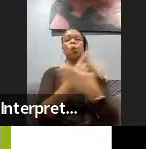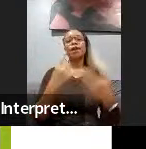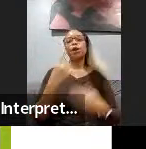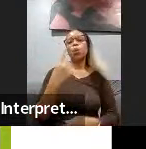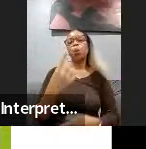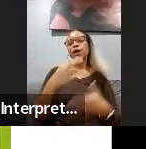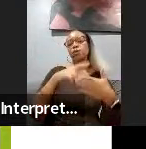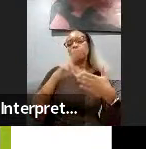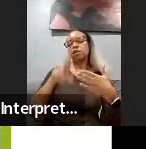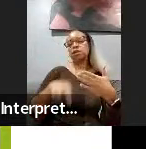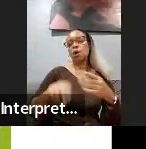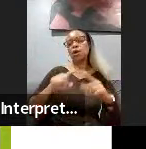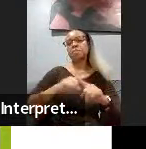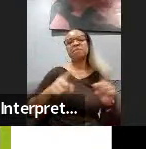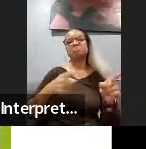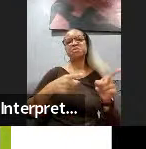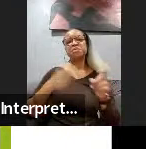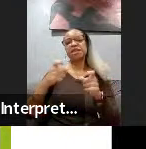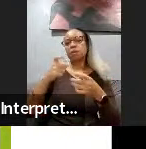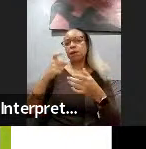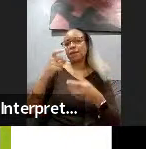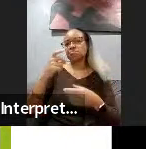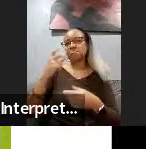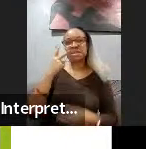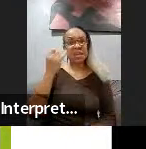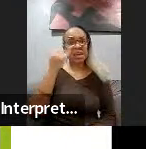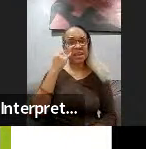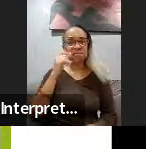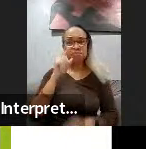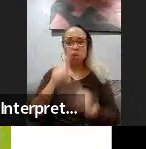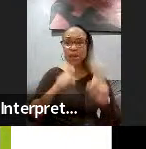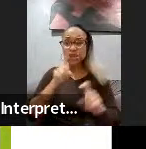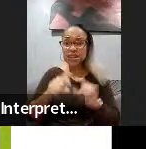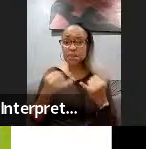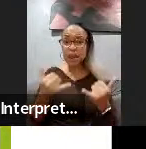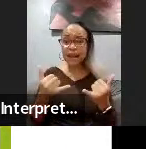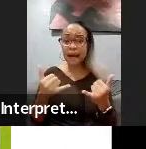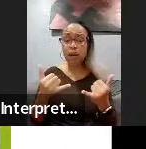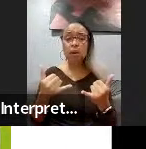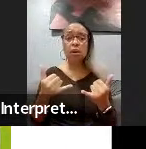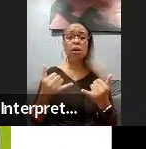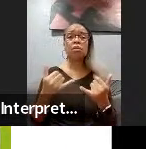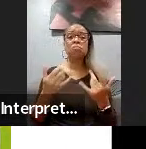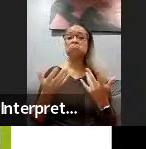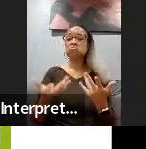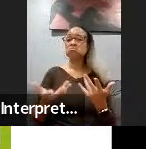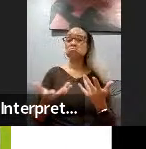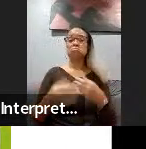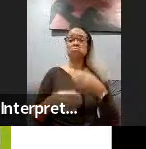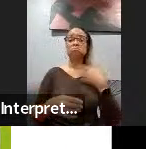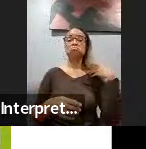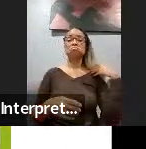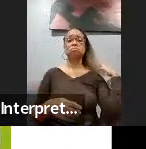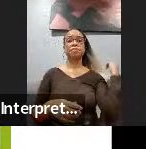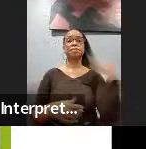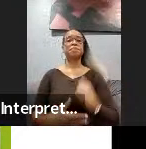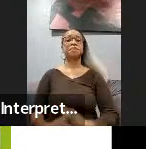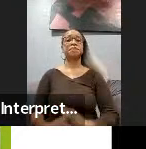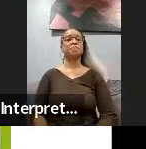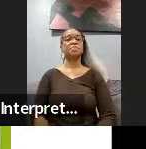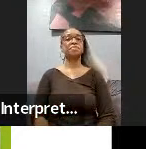but I just wanted to quickly do a check if anybody had any questions about the visuals or the content itself.